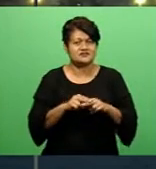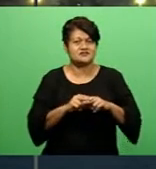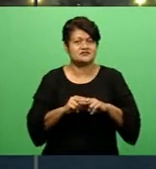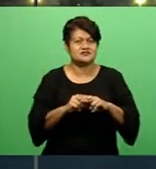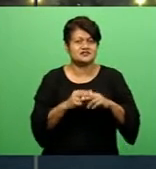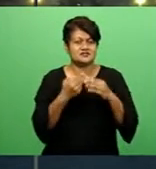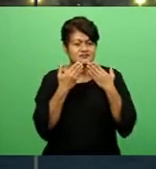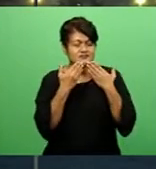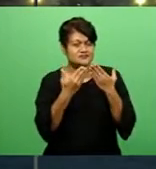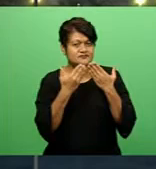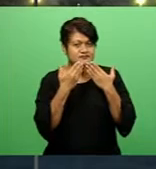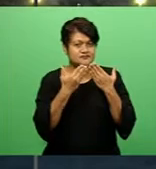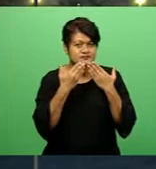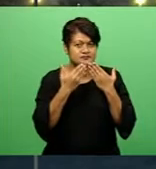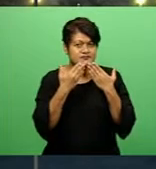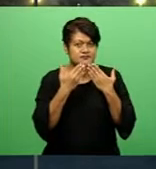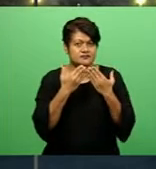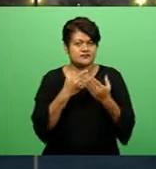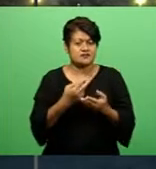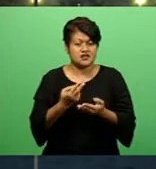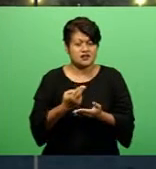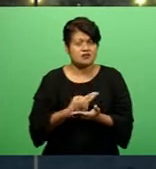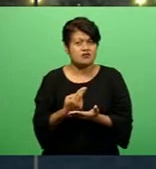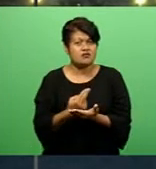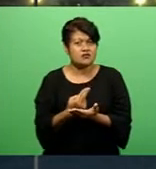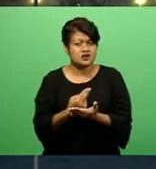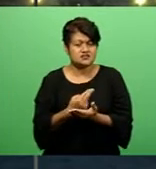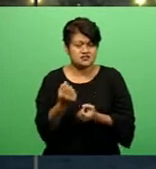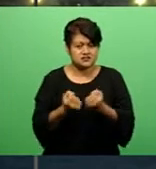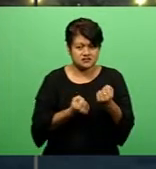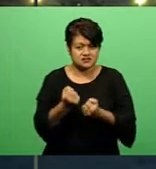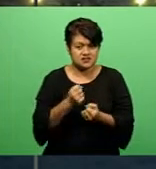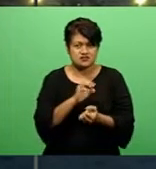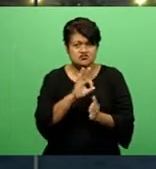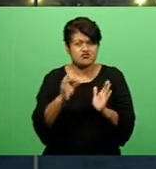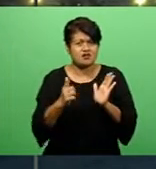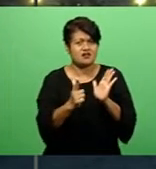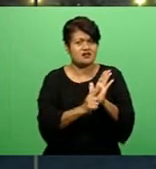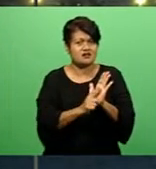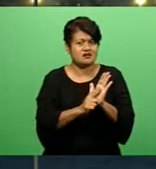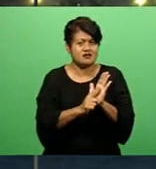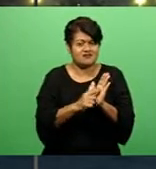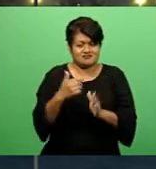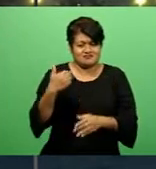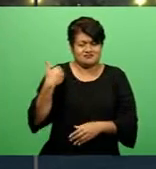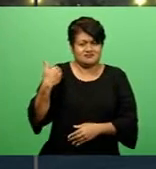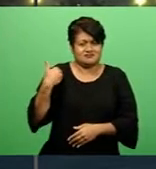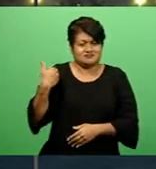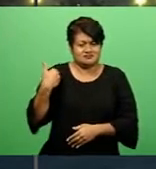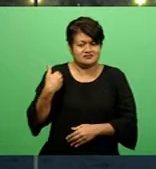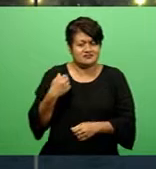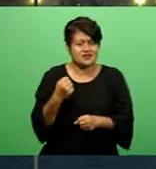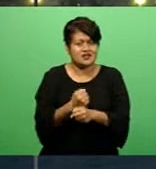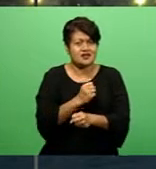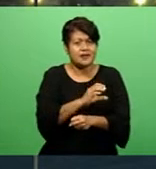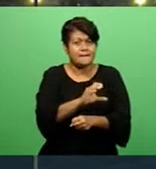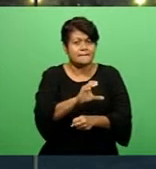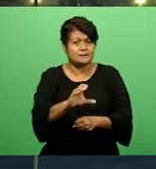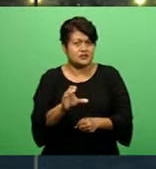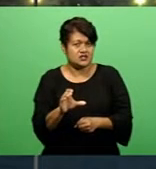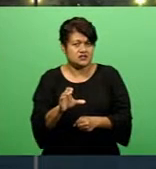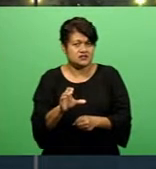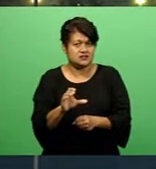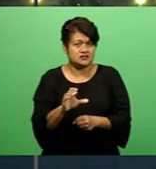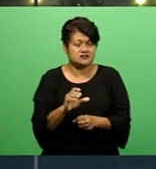Banaka, Felipe. Illegal rental cars continue to threaten the multi-million-dollar rental car industry, and the Land